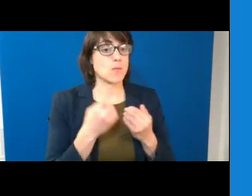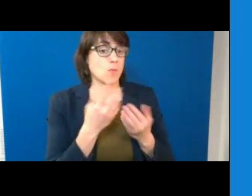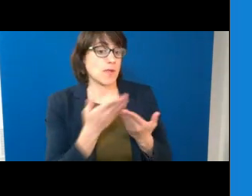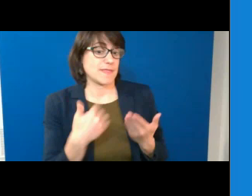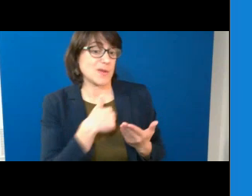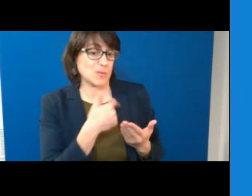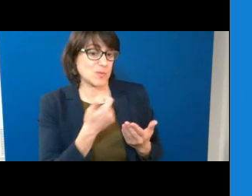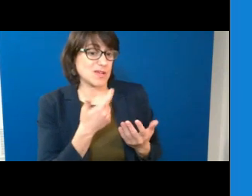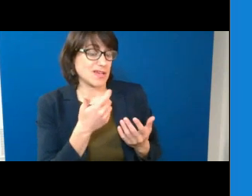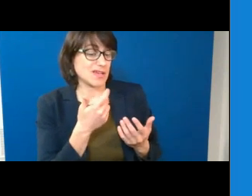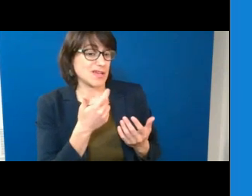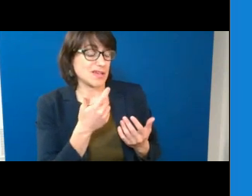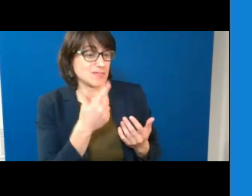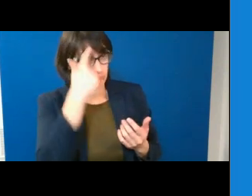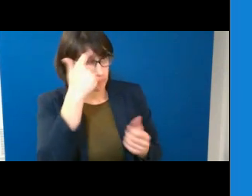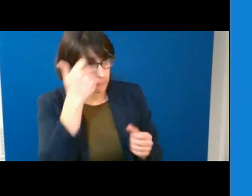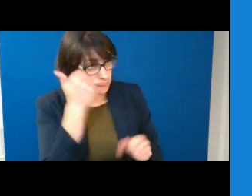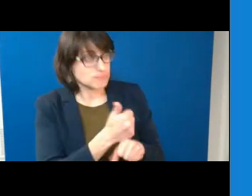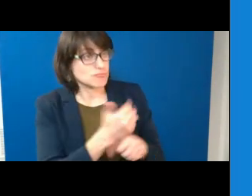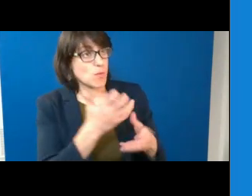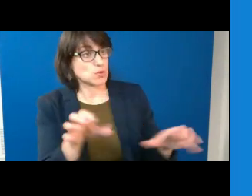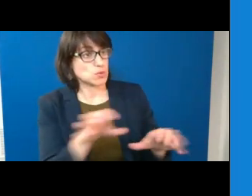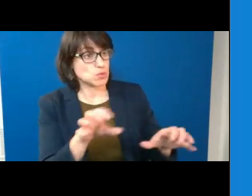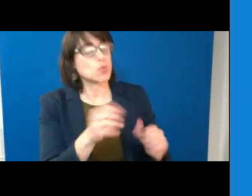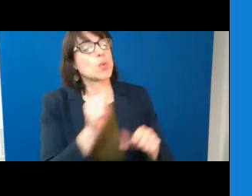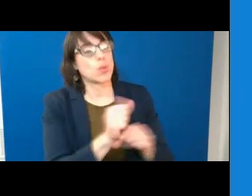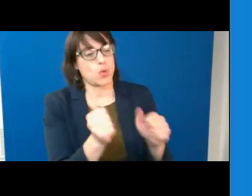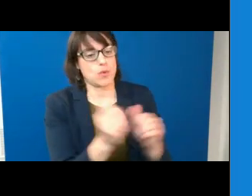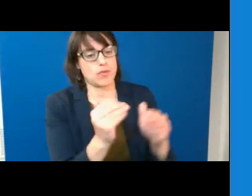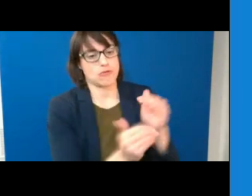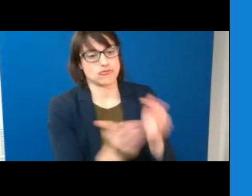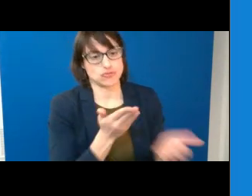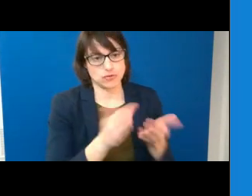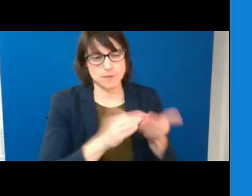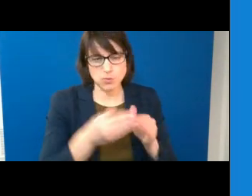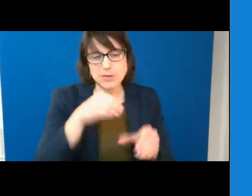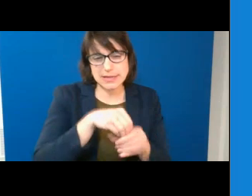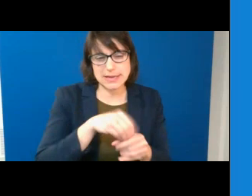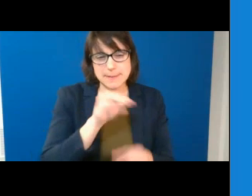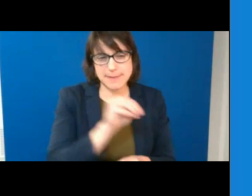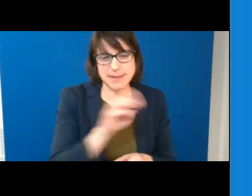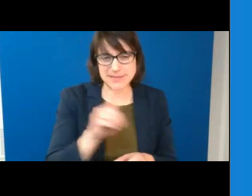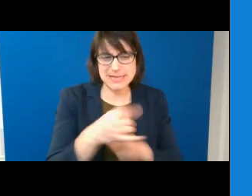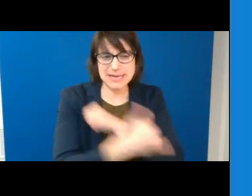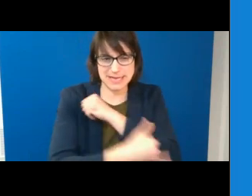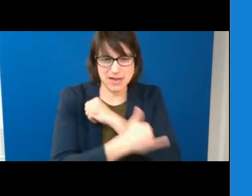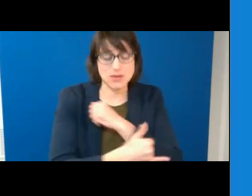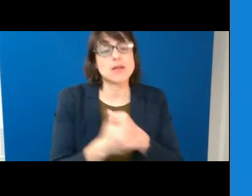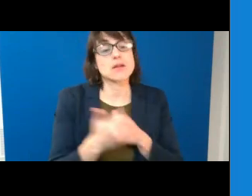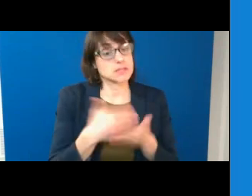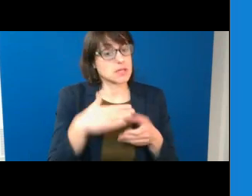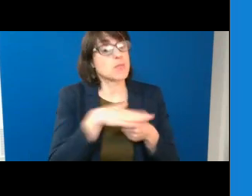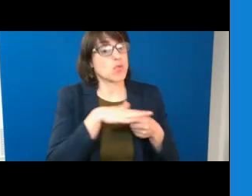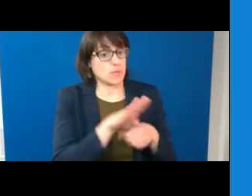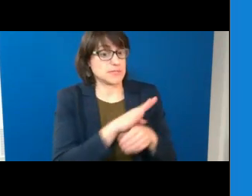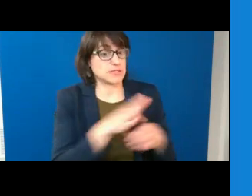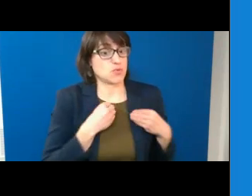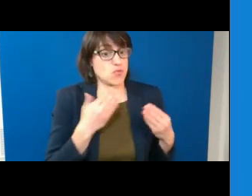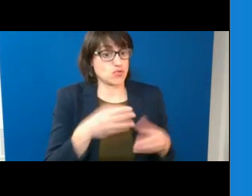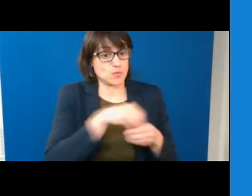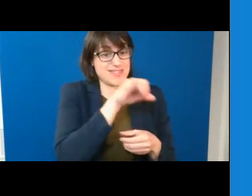some of the historically underserved communities within Miami-Dade County. And there are a couple of local business owners within those communities who've expressed interest in